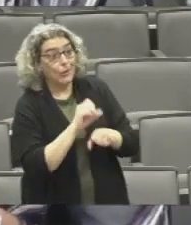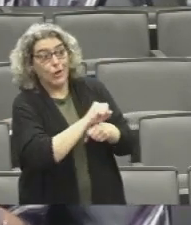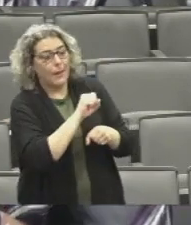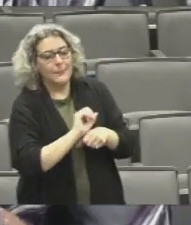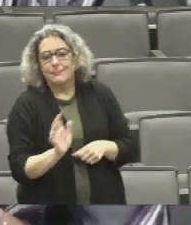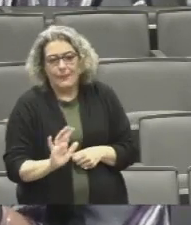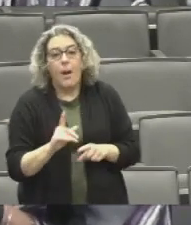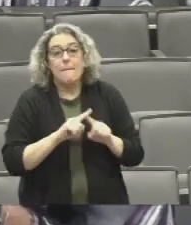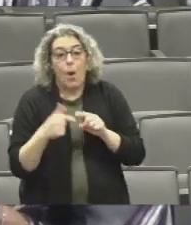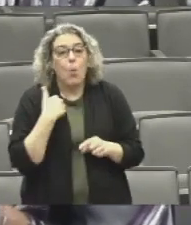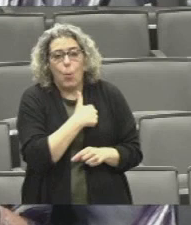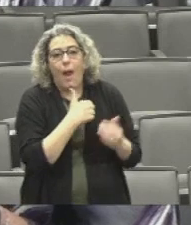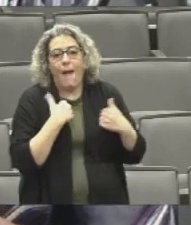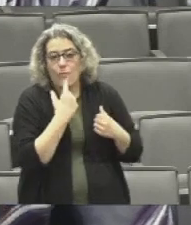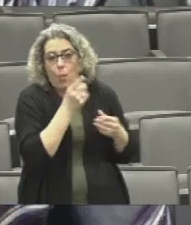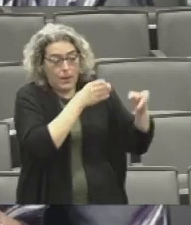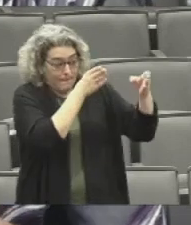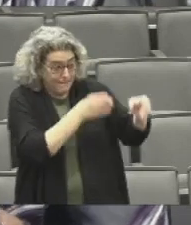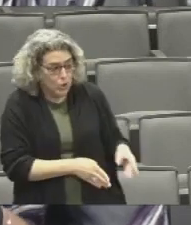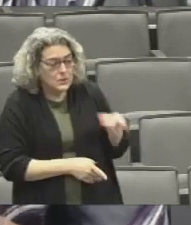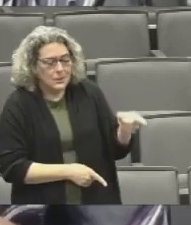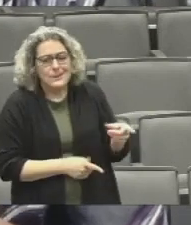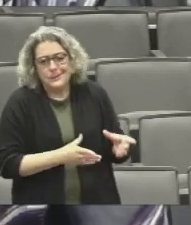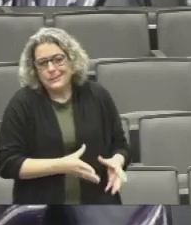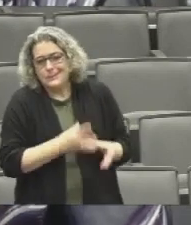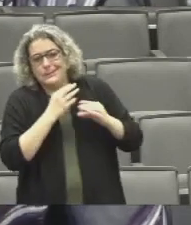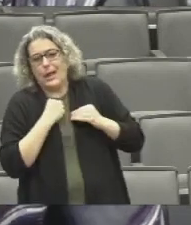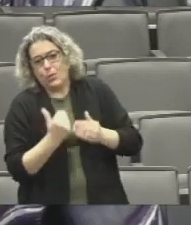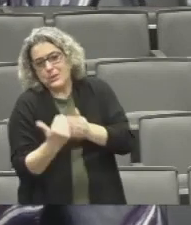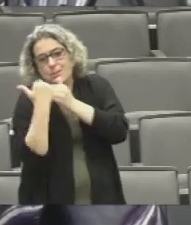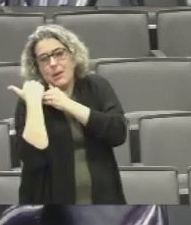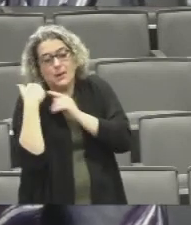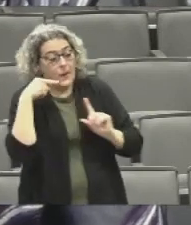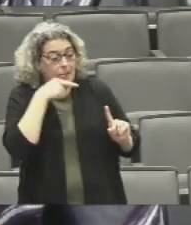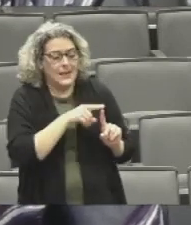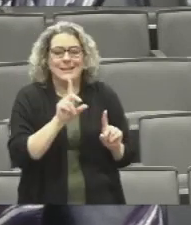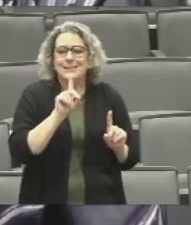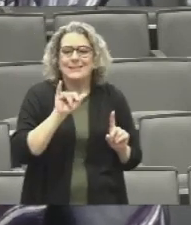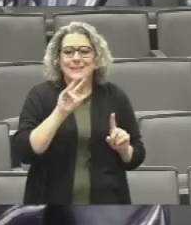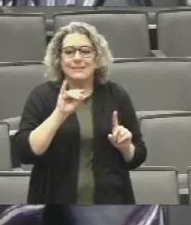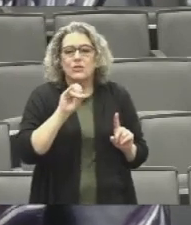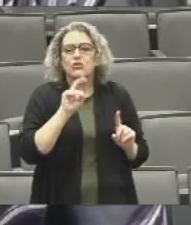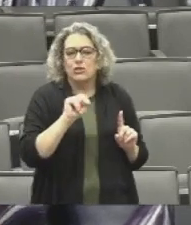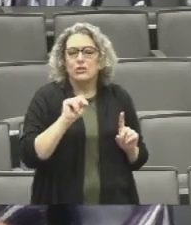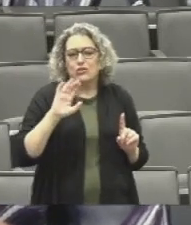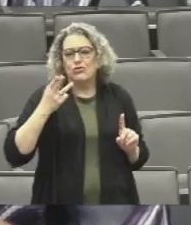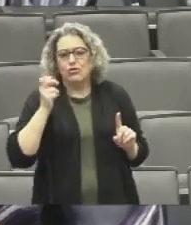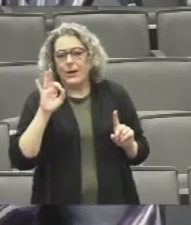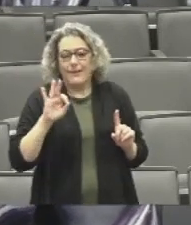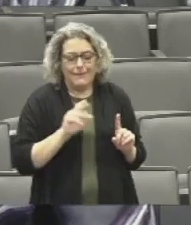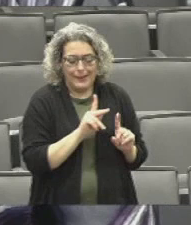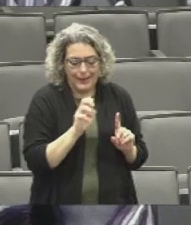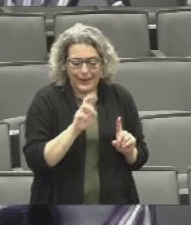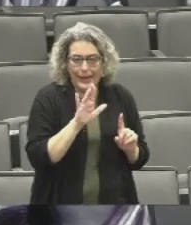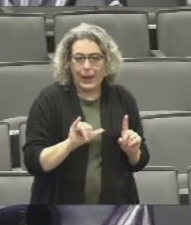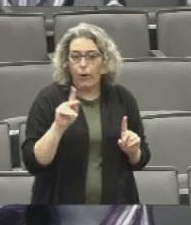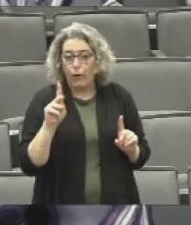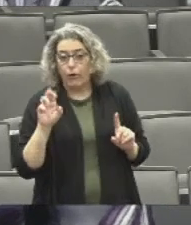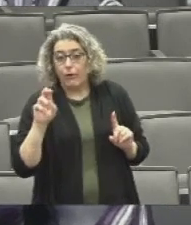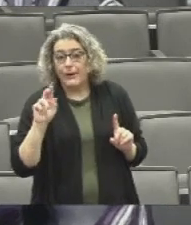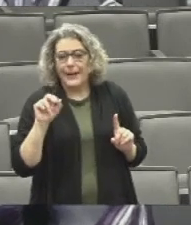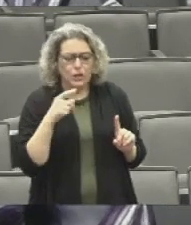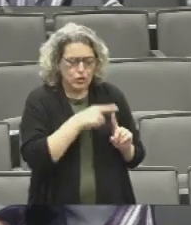person who is taking this all in. It's our division chief, Carrie Kernan. She is the one who is